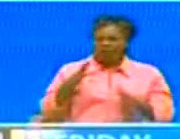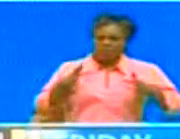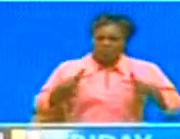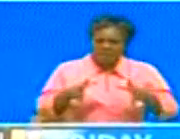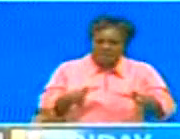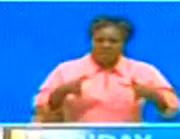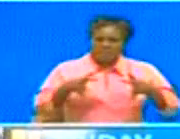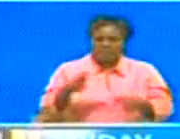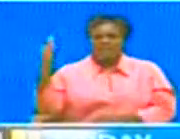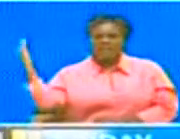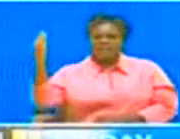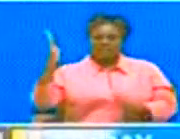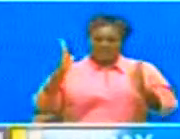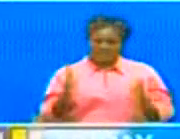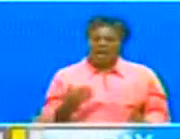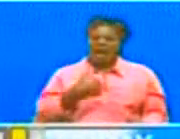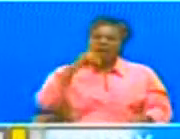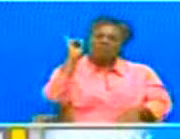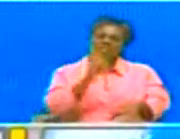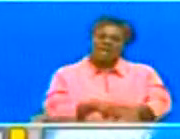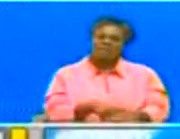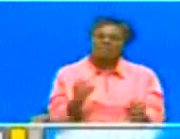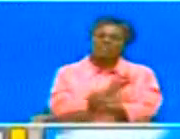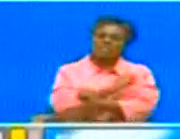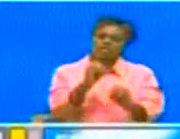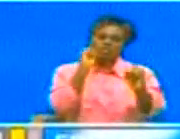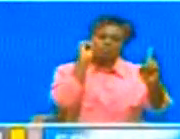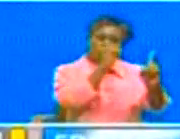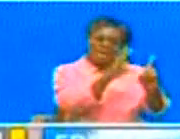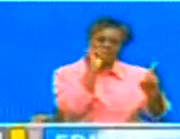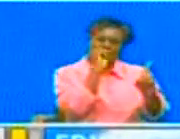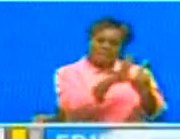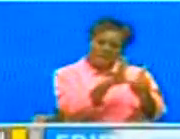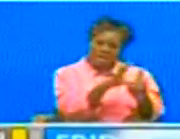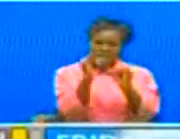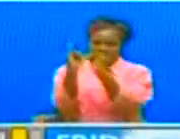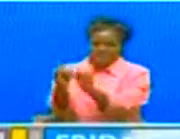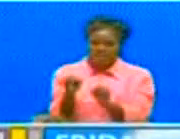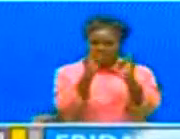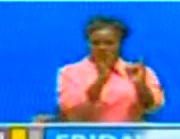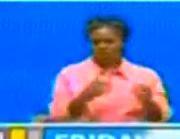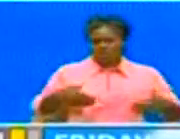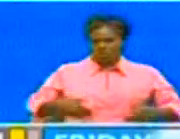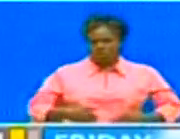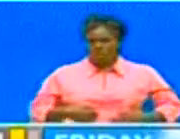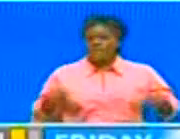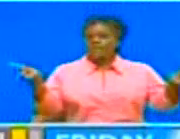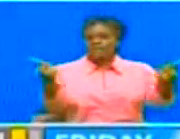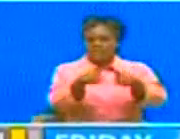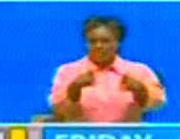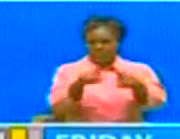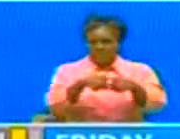from the lecturers, they don't have time to mentor any individual youth. And they equally,